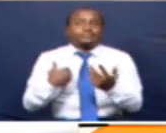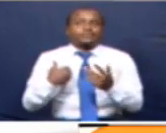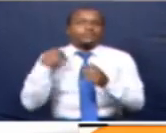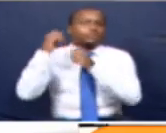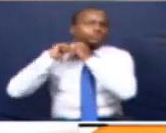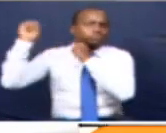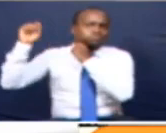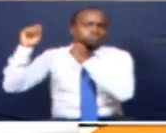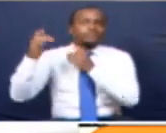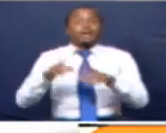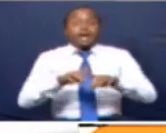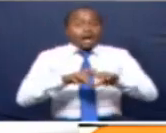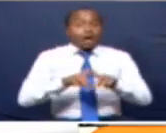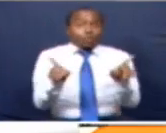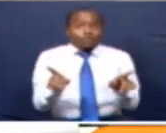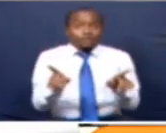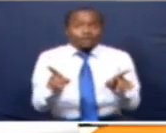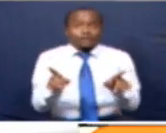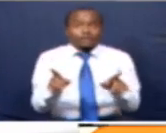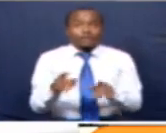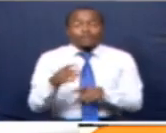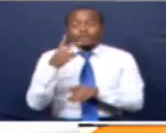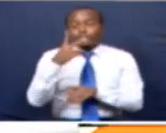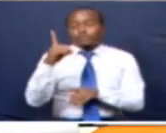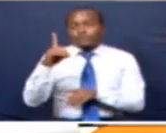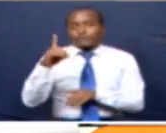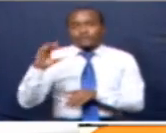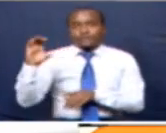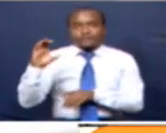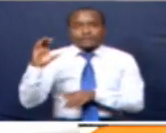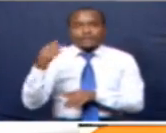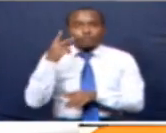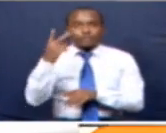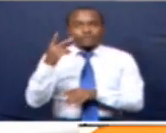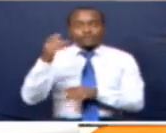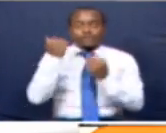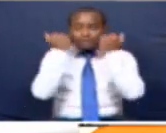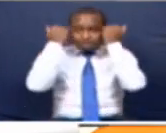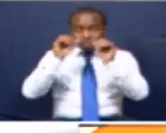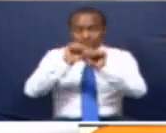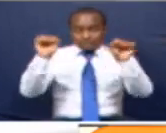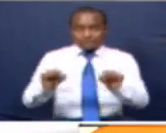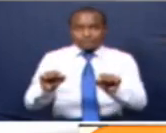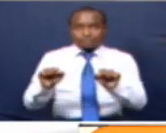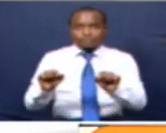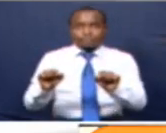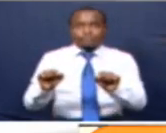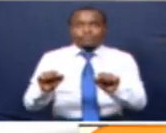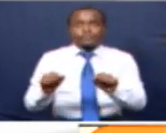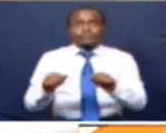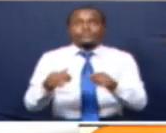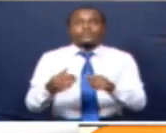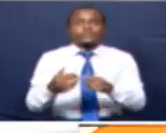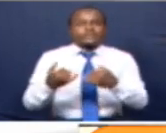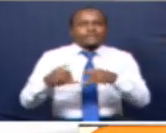the offender. However, in the 21st century, you see the judicial system or the penal system trying to